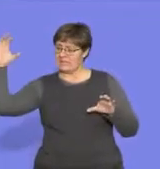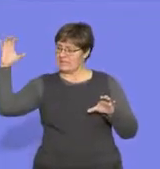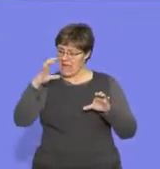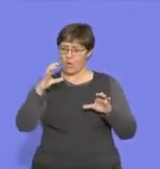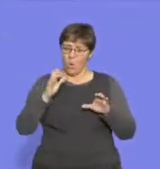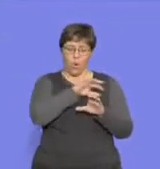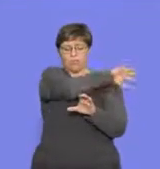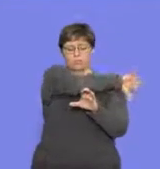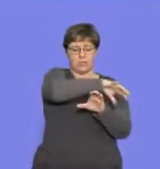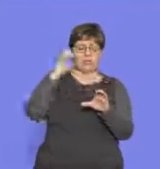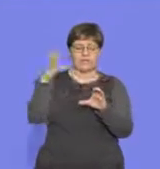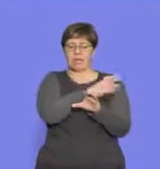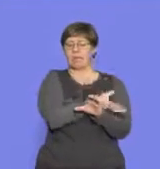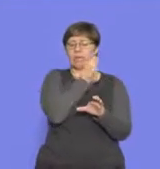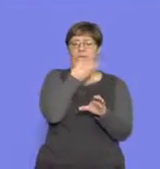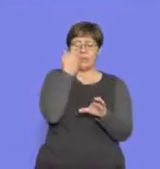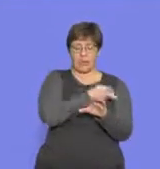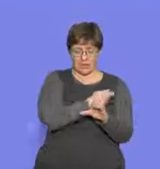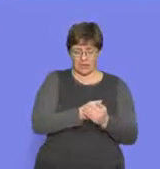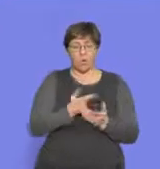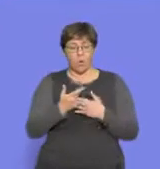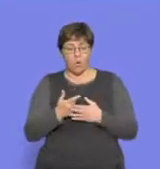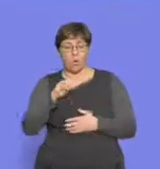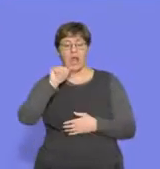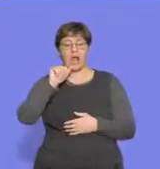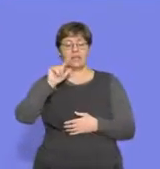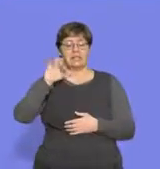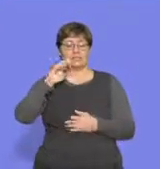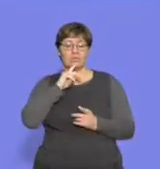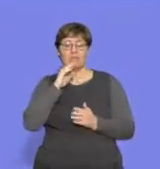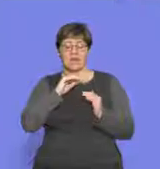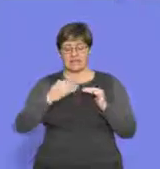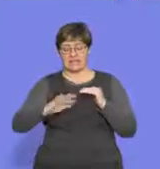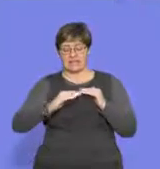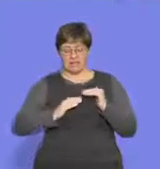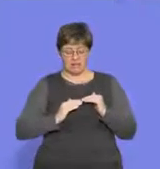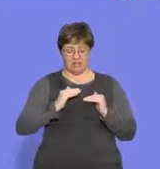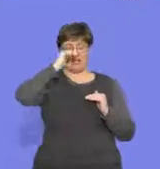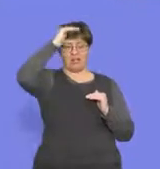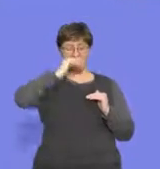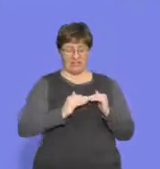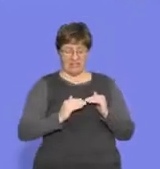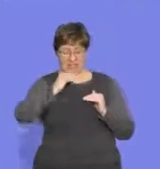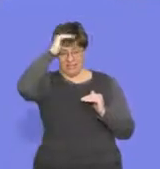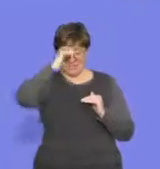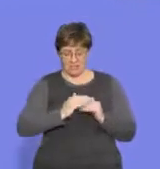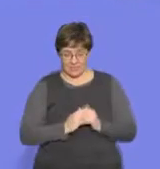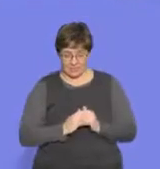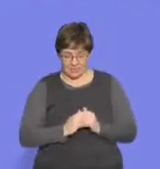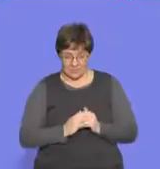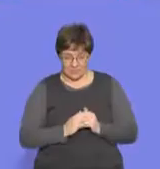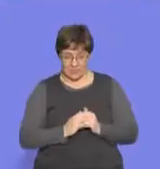slopes. And we also refer to the altitude. And the altitude is the height of an area above sea level.